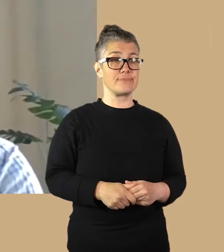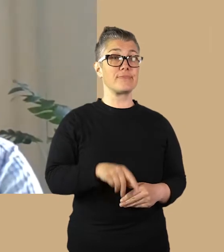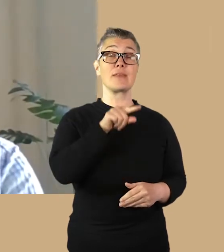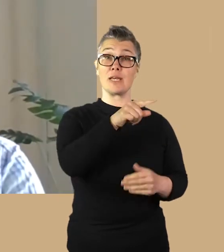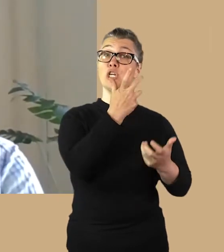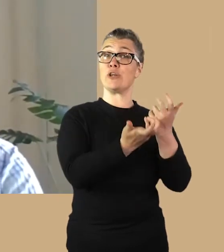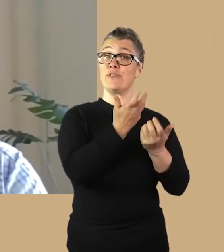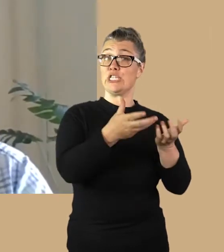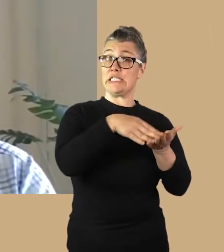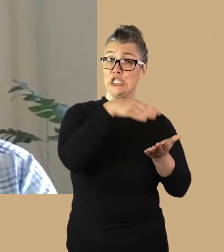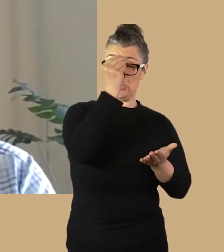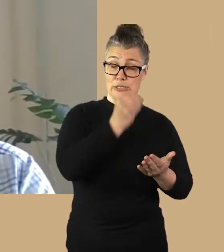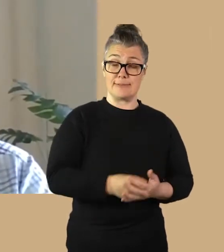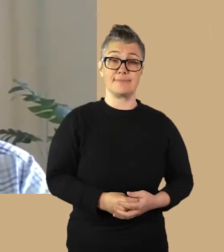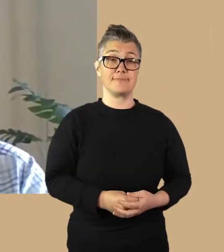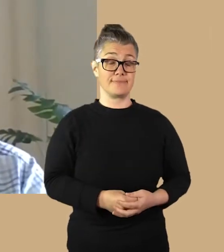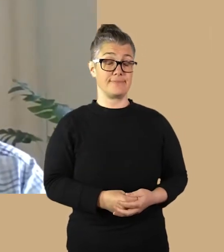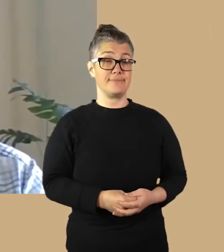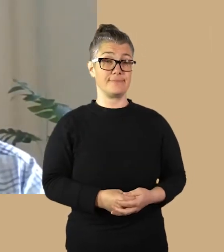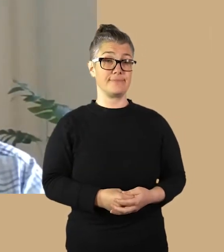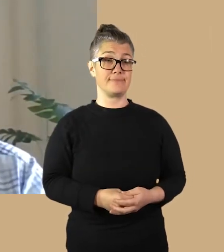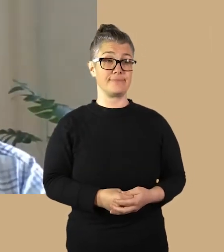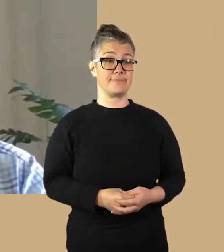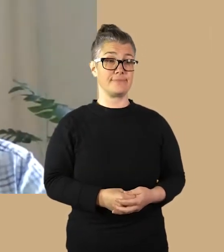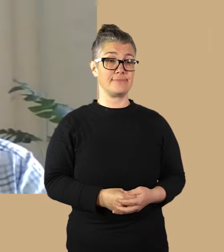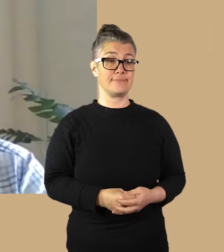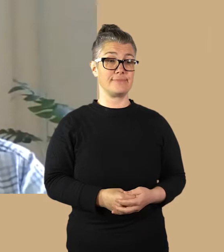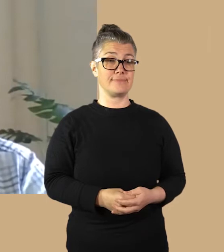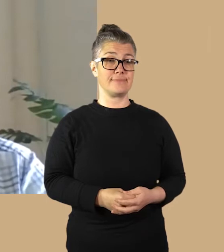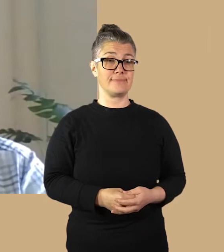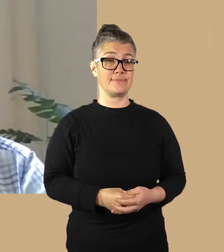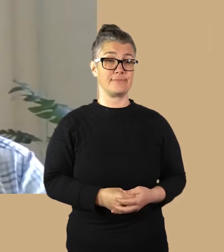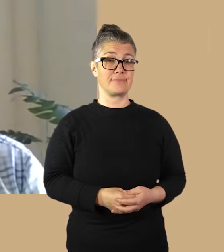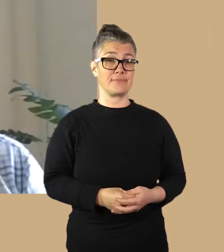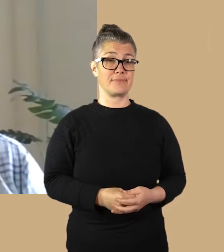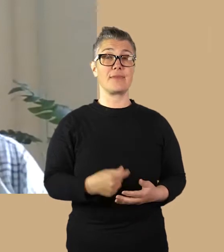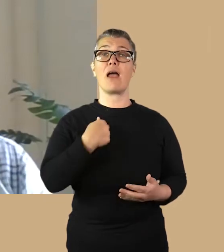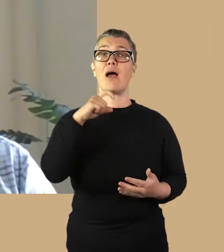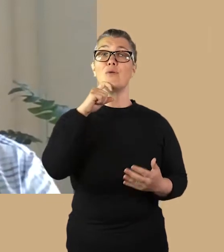Cecilio is a university student.